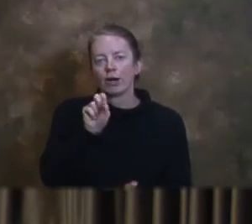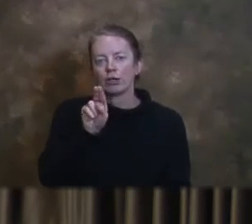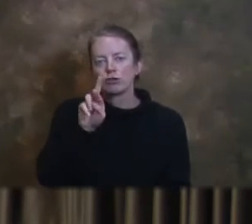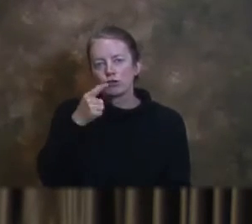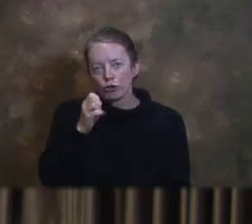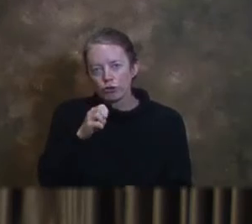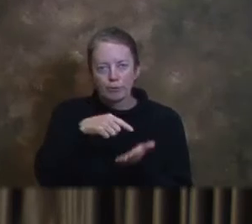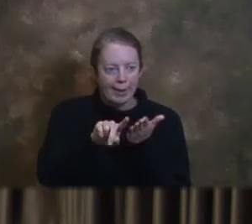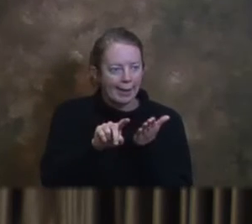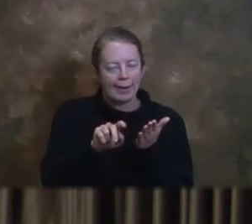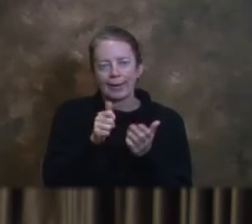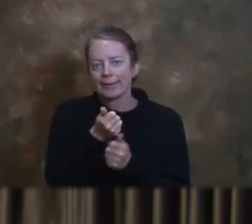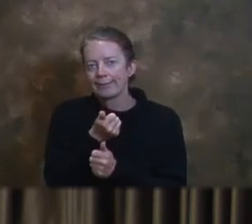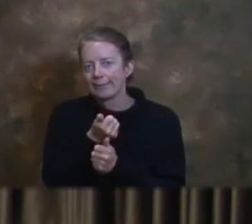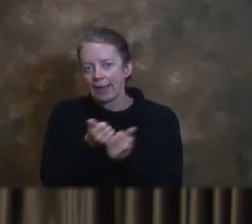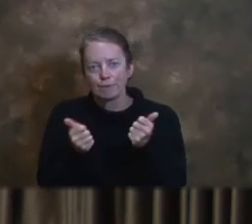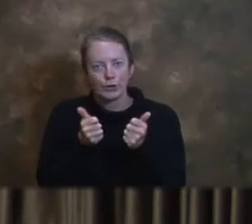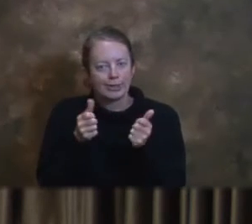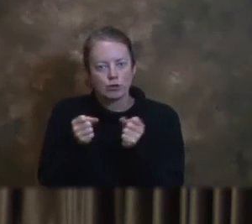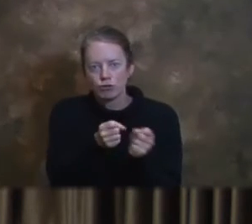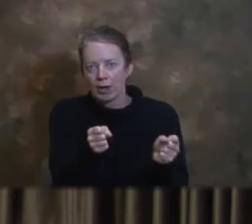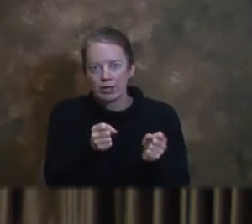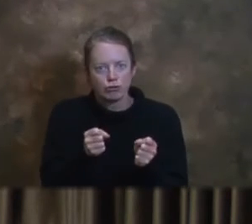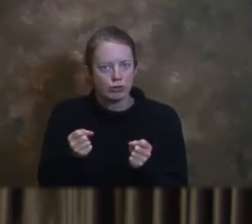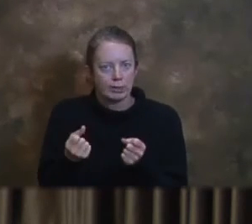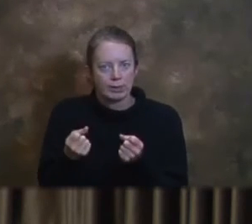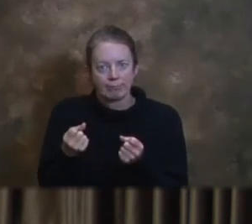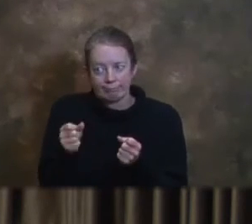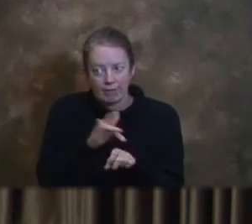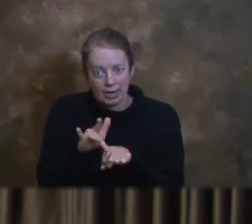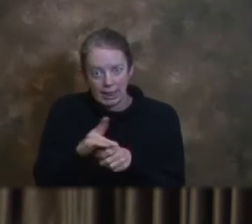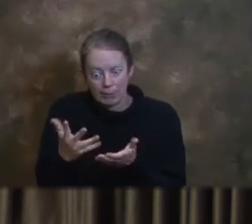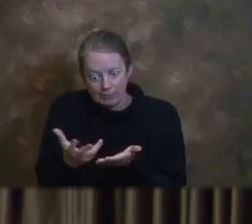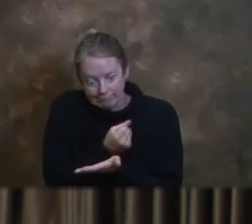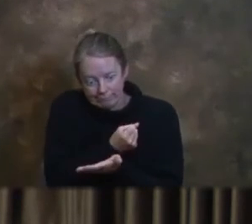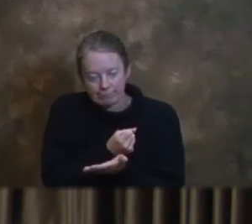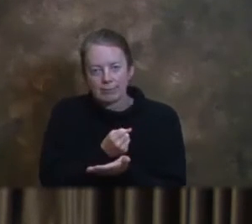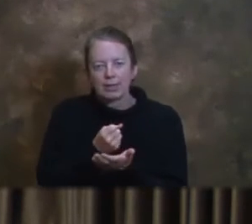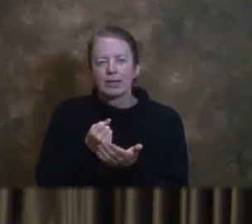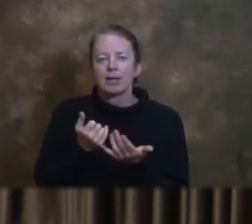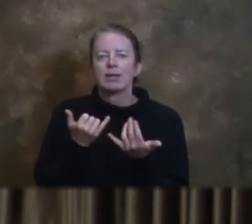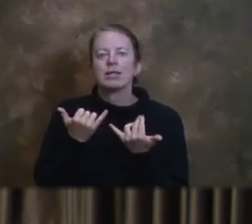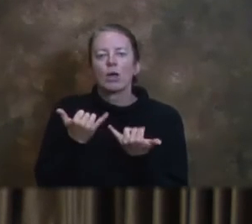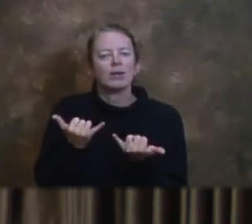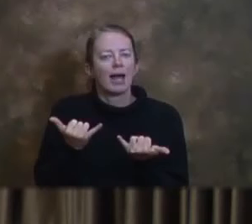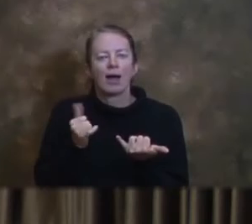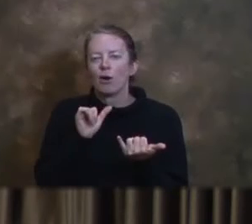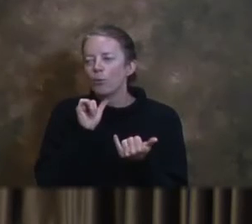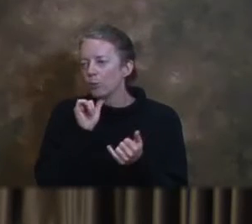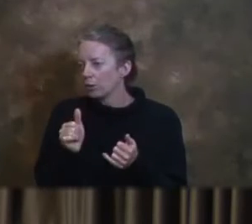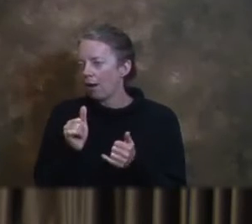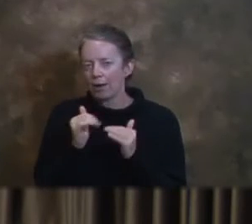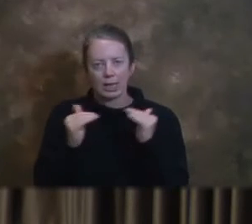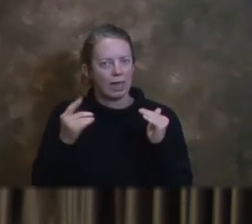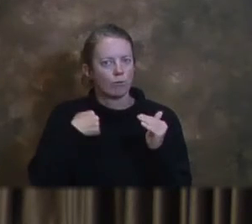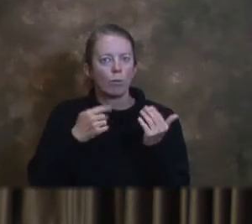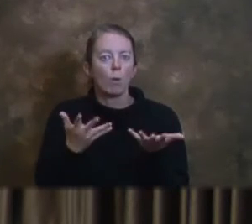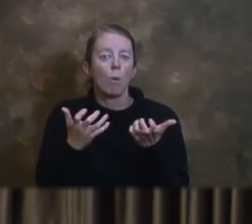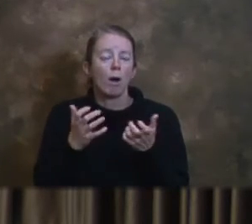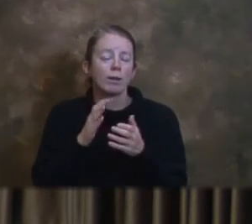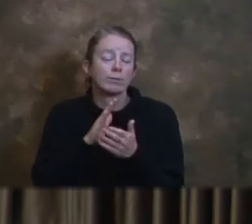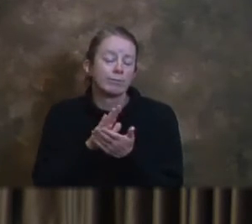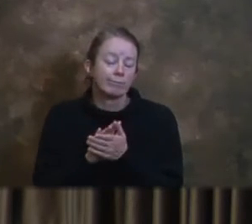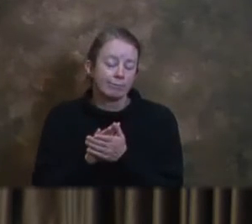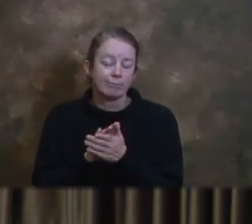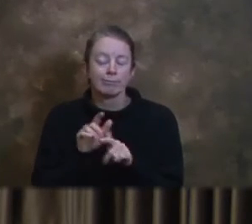can have available to bump that up. And right now we're doing okay. We're not where we want to be, but it's a fine